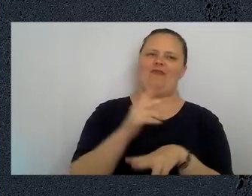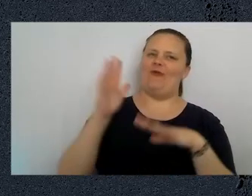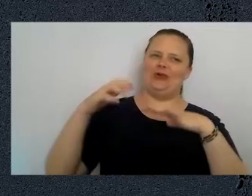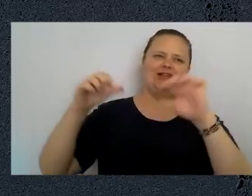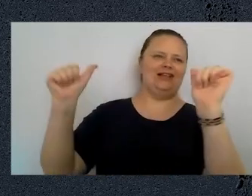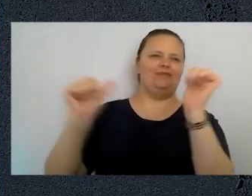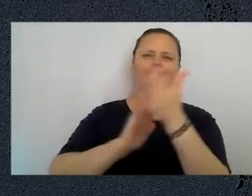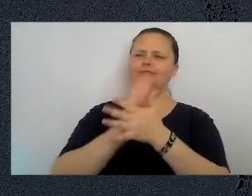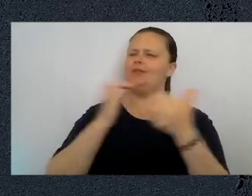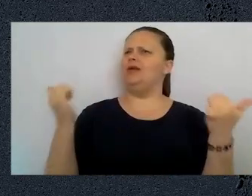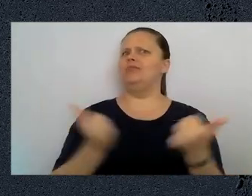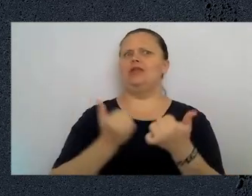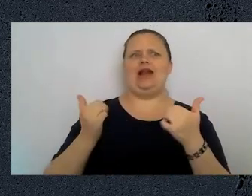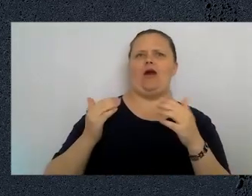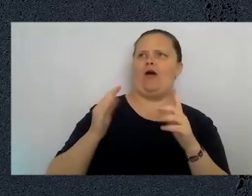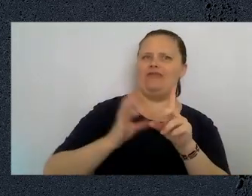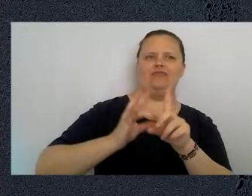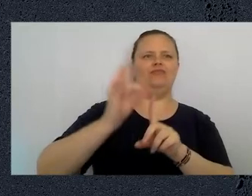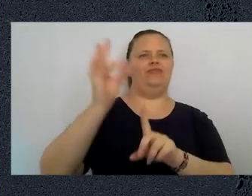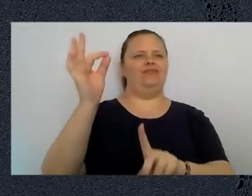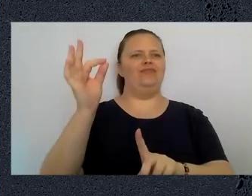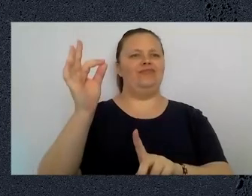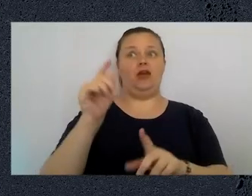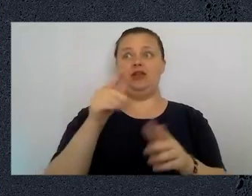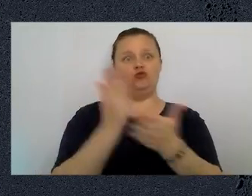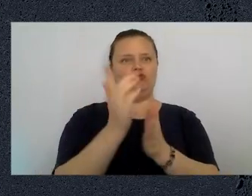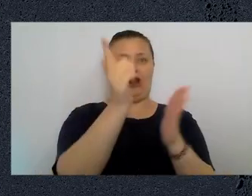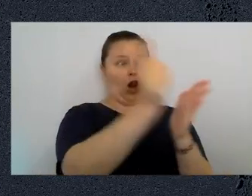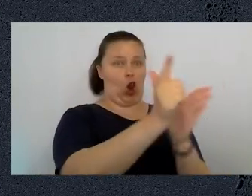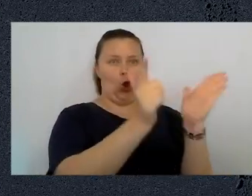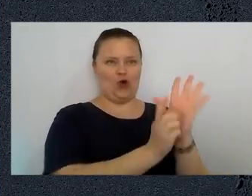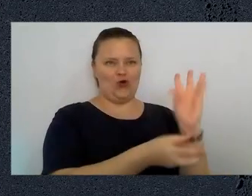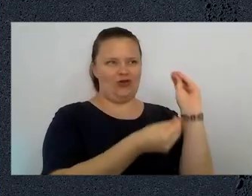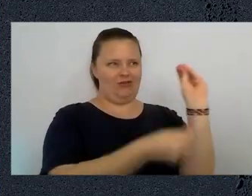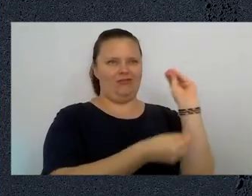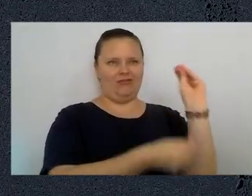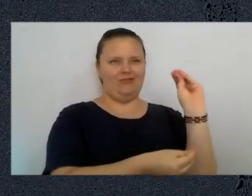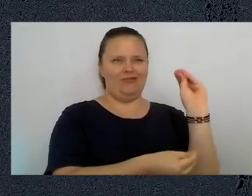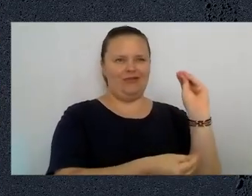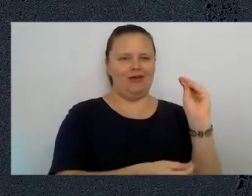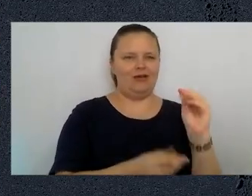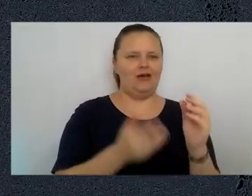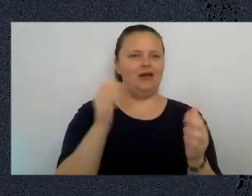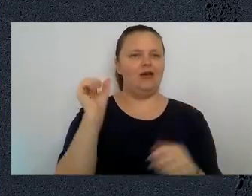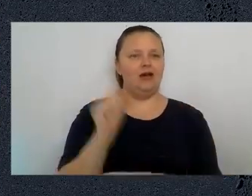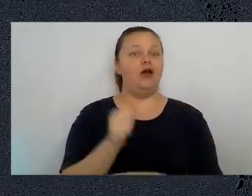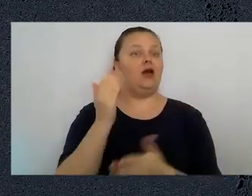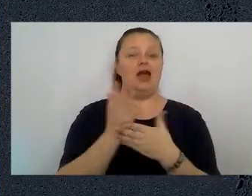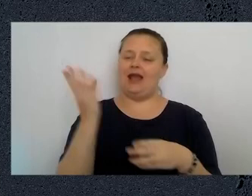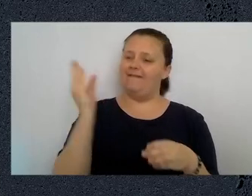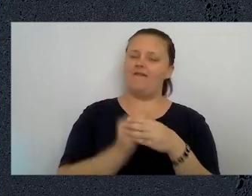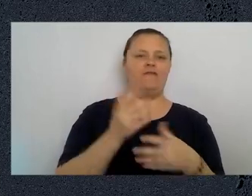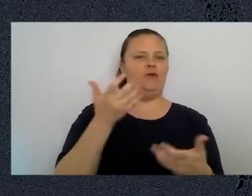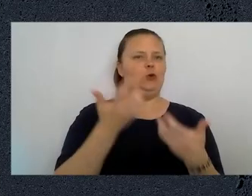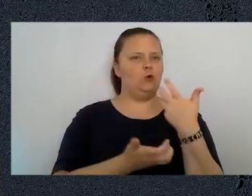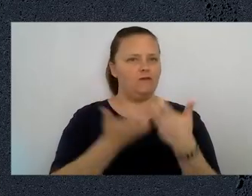STEM initiatives. So this is a piece of law that absolutely demands change. And it does, and it involves the universities, and it